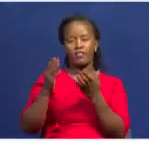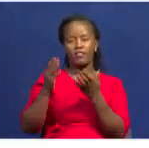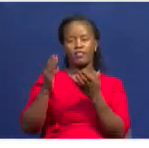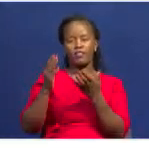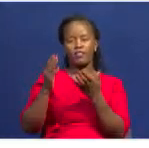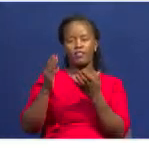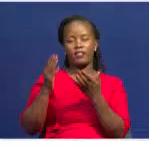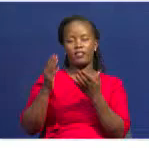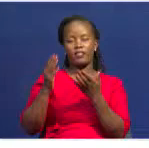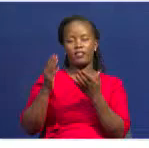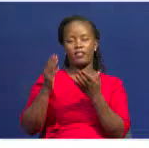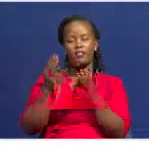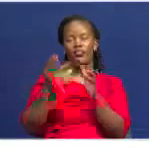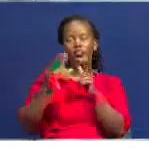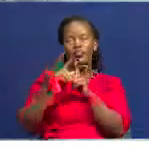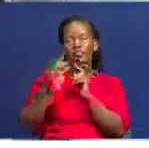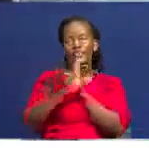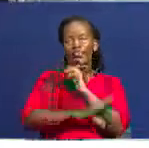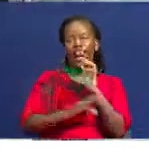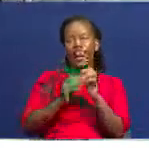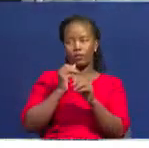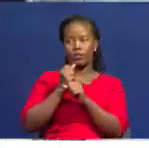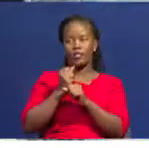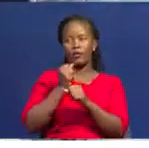in the country.